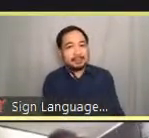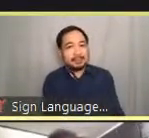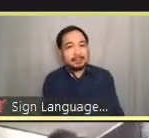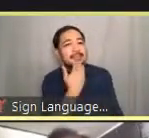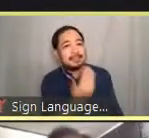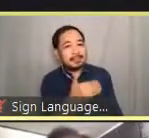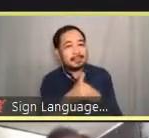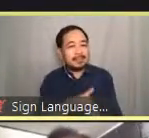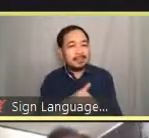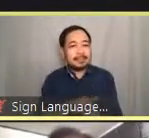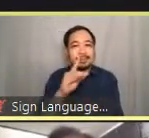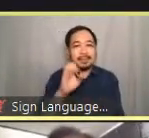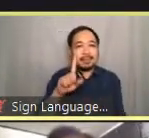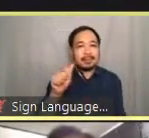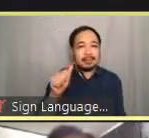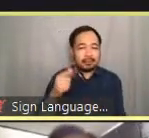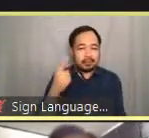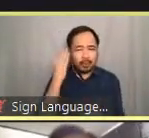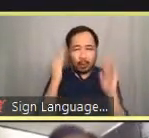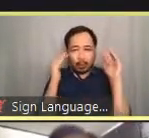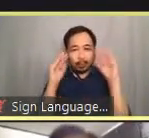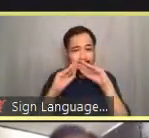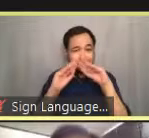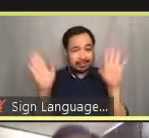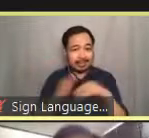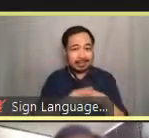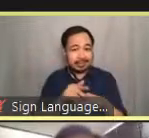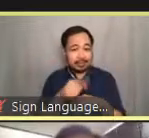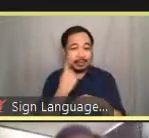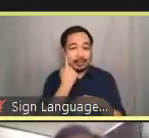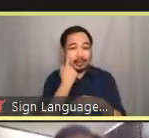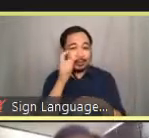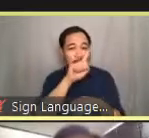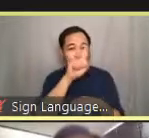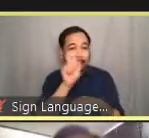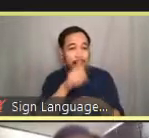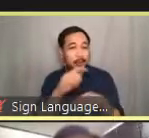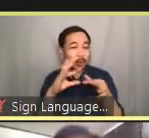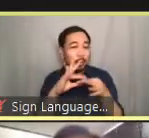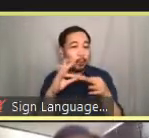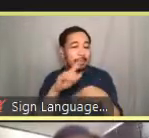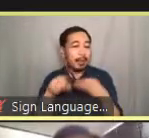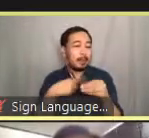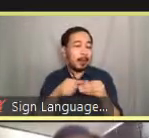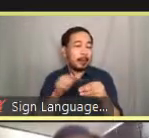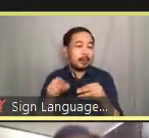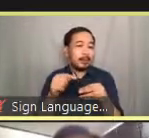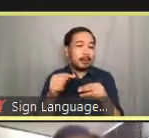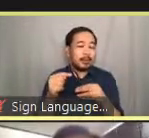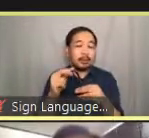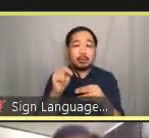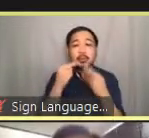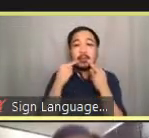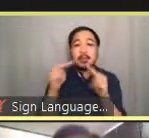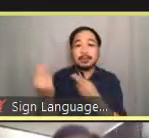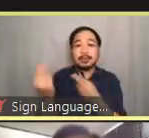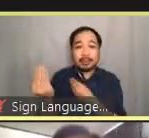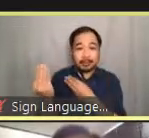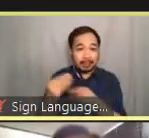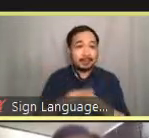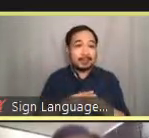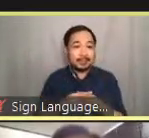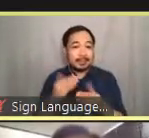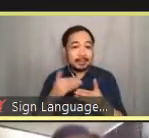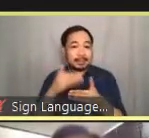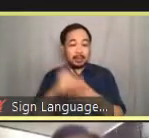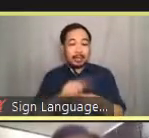So clears that comment on the news update. Okay, now